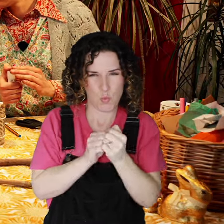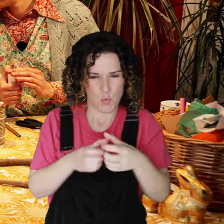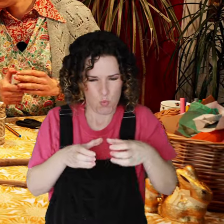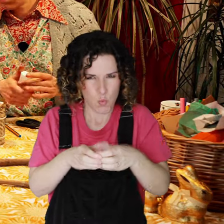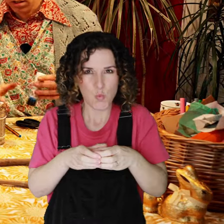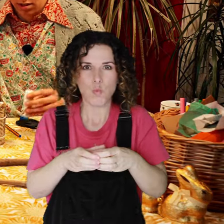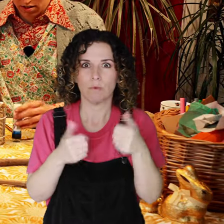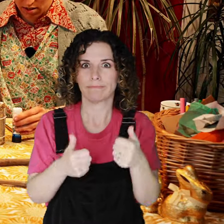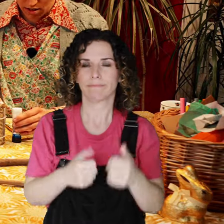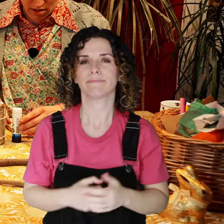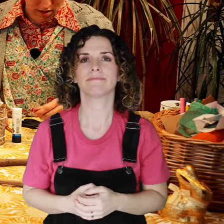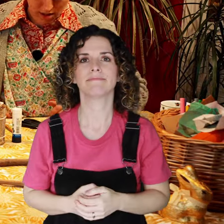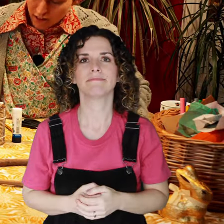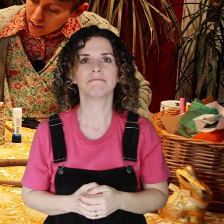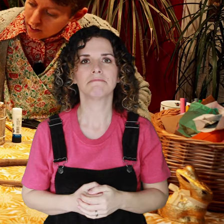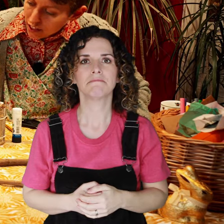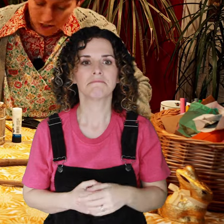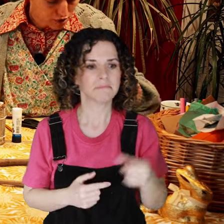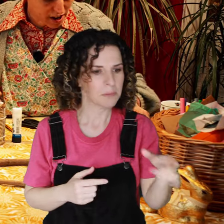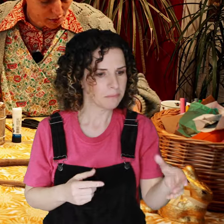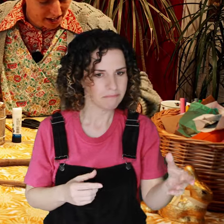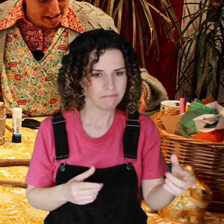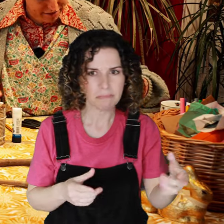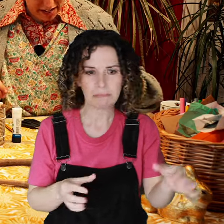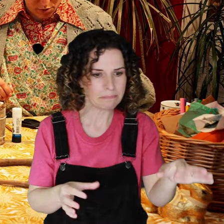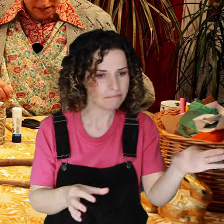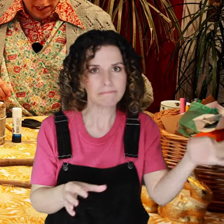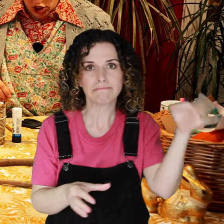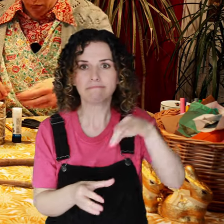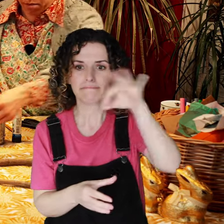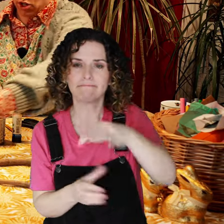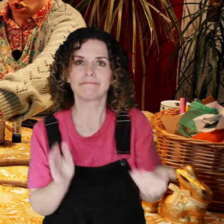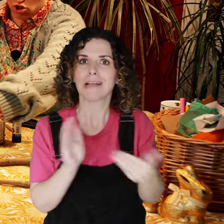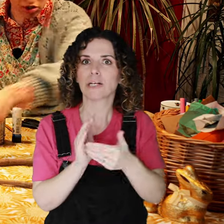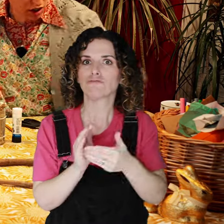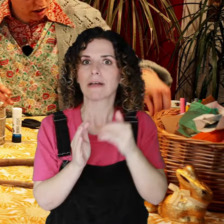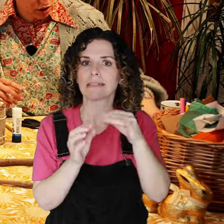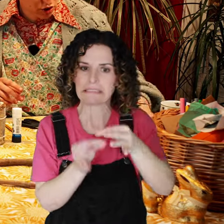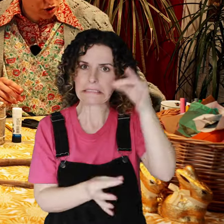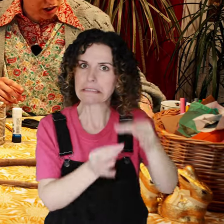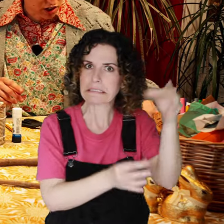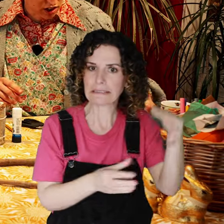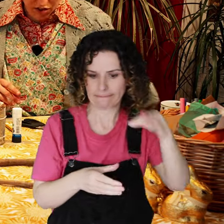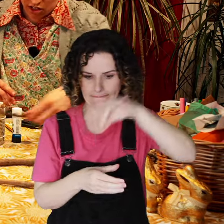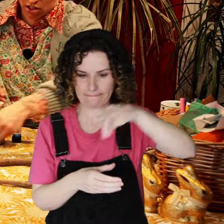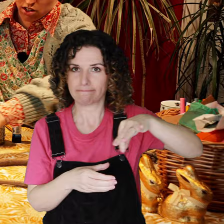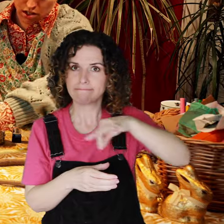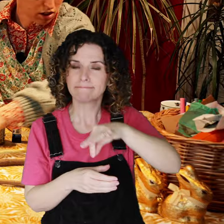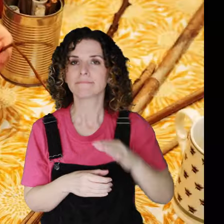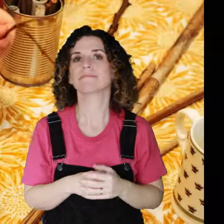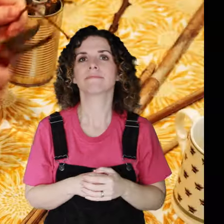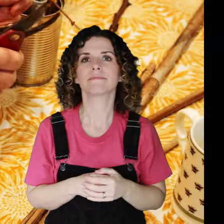sticks you've collected to fill in the gaps. Have we got a few sticks? Right. We have. Now we might need to cut them a bit shorter. Use your secateurs.